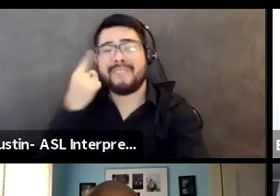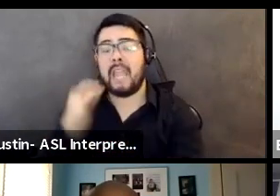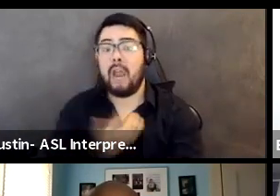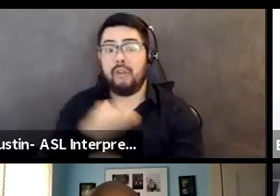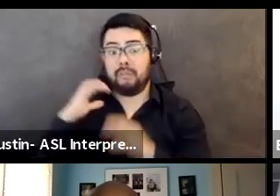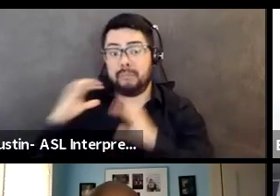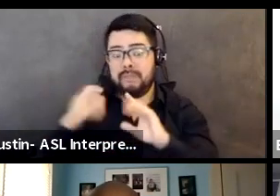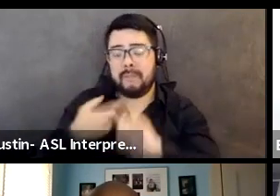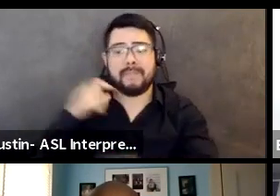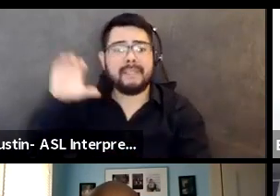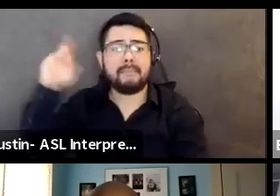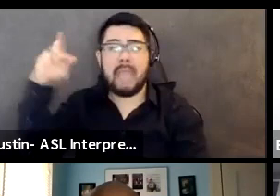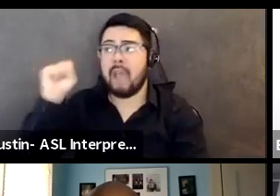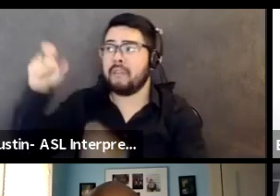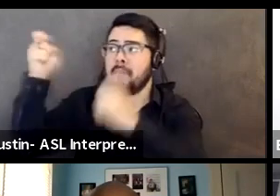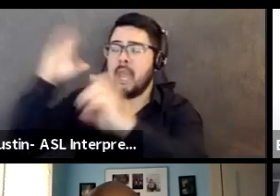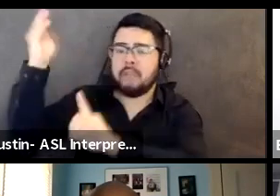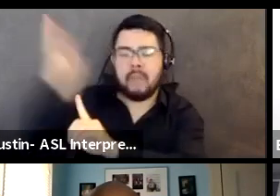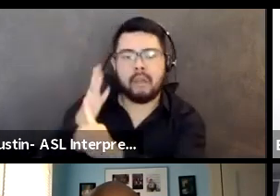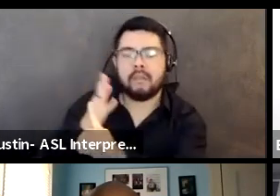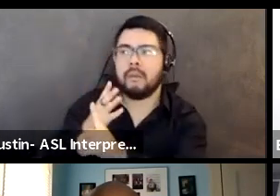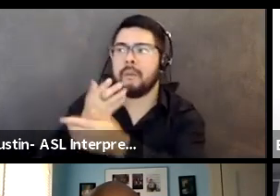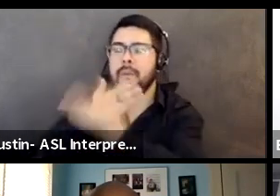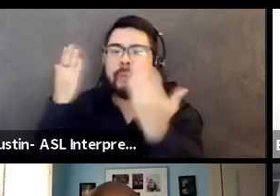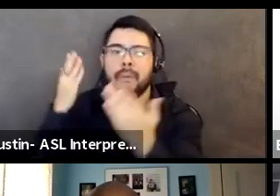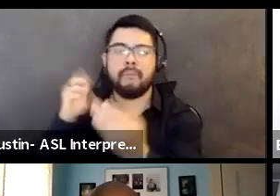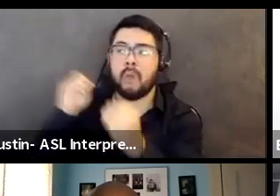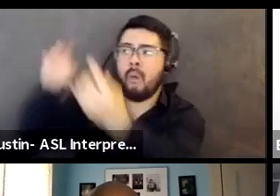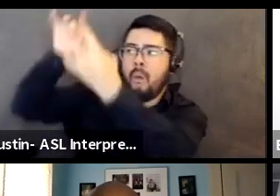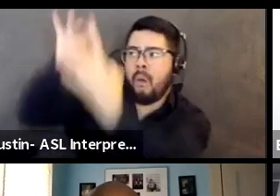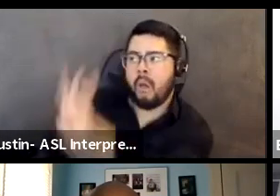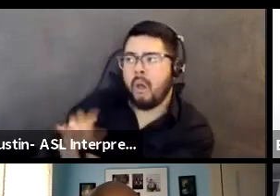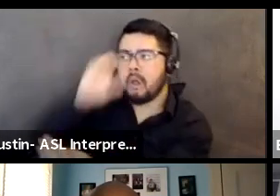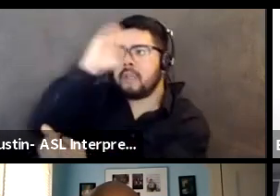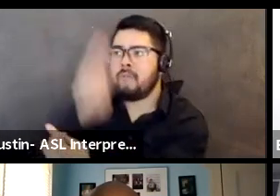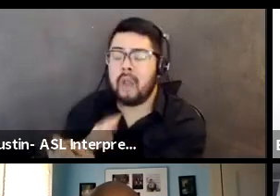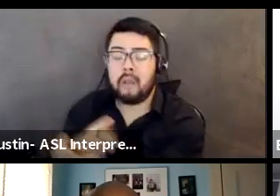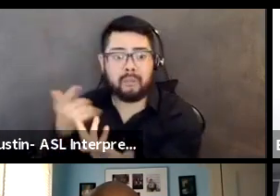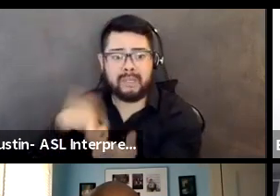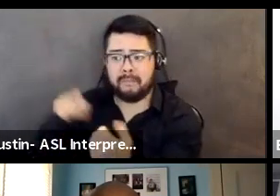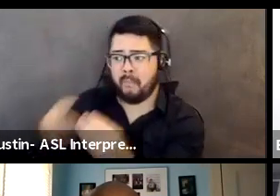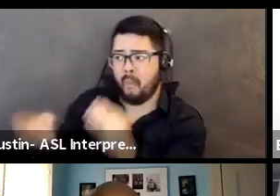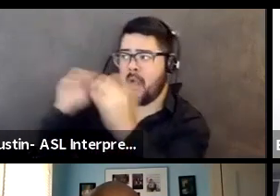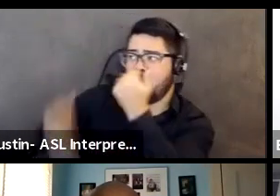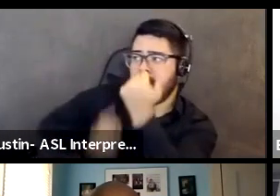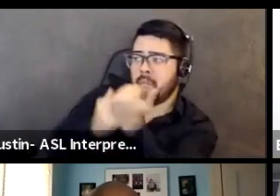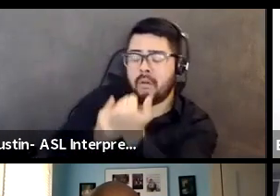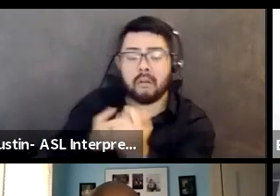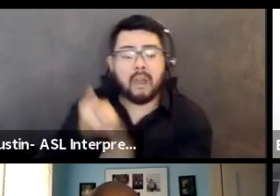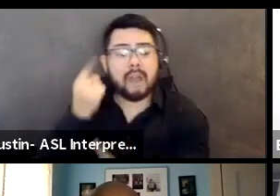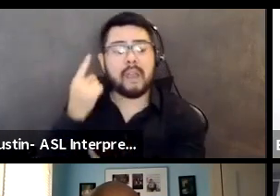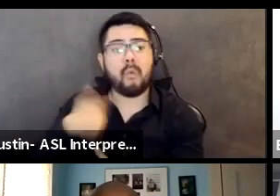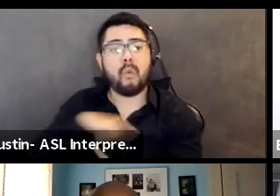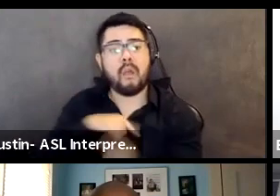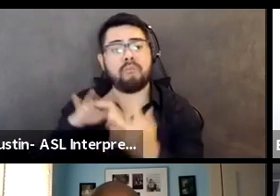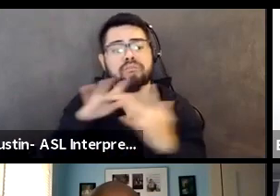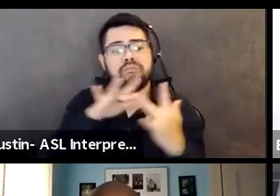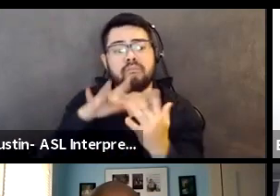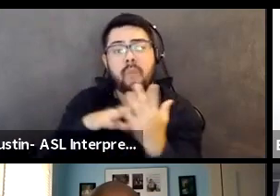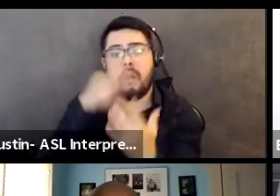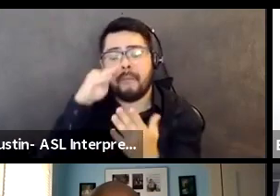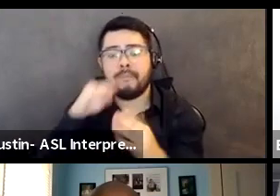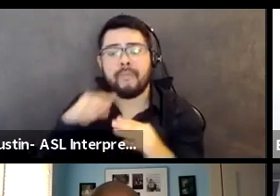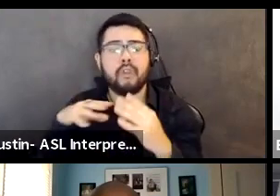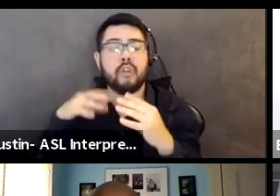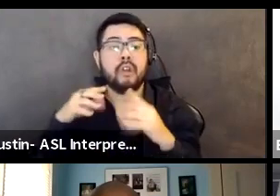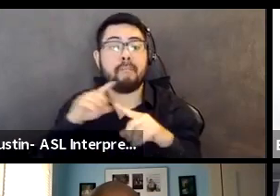cps management is tone desk and schizophrenic it goes something like this we're doing remote learning so principals your own school-aged